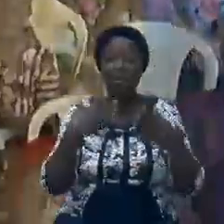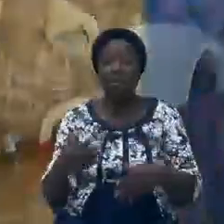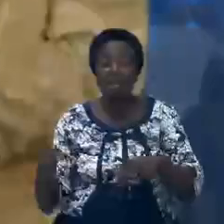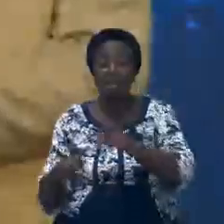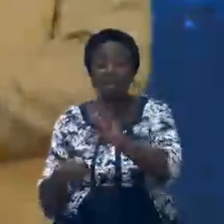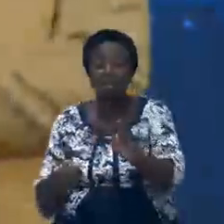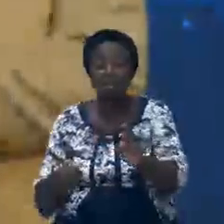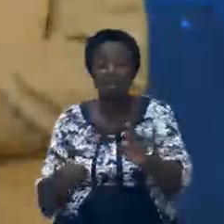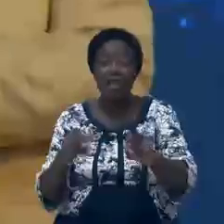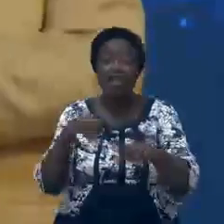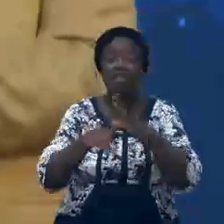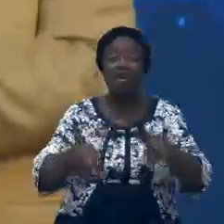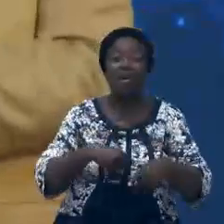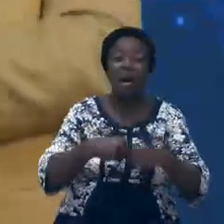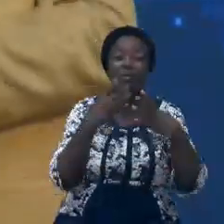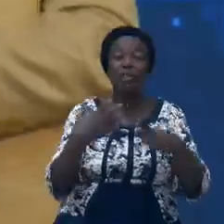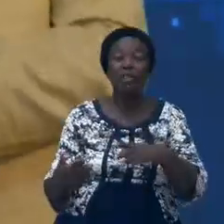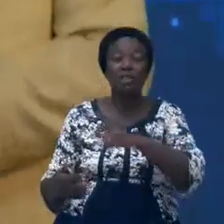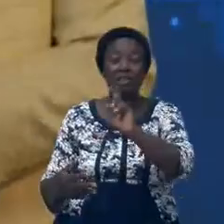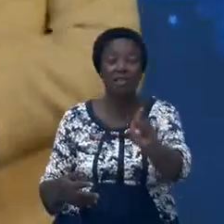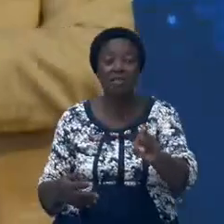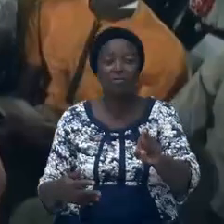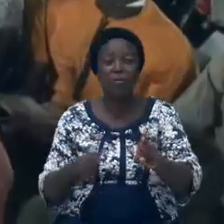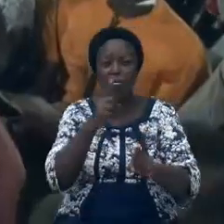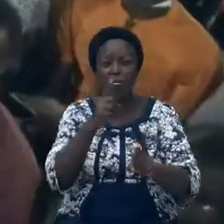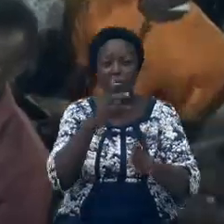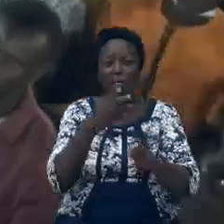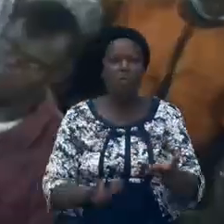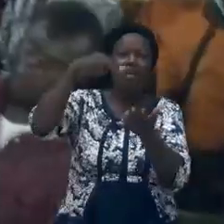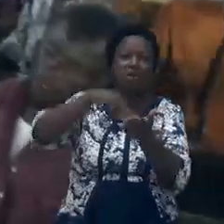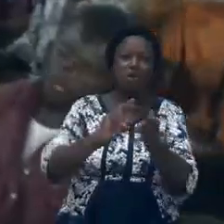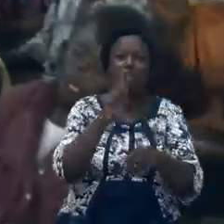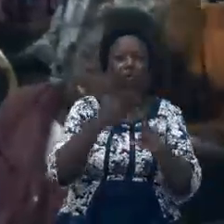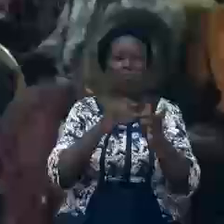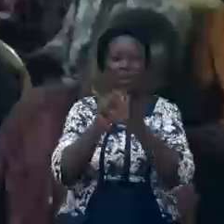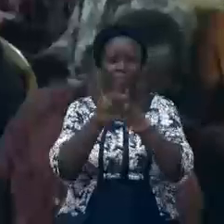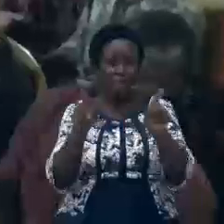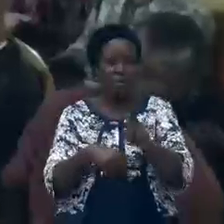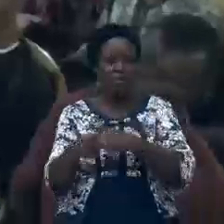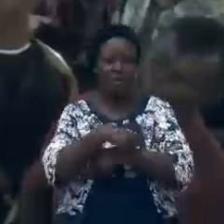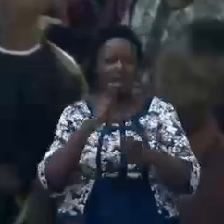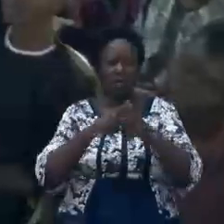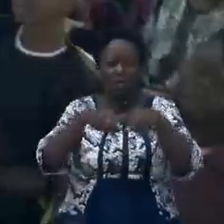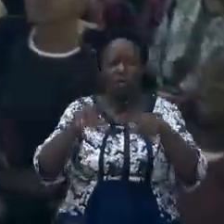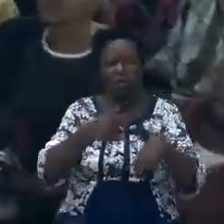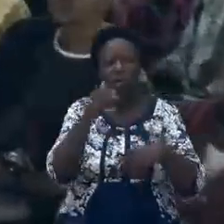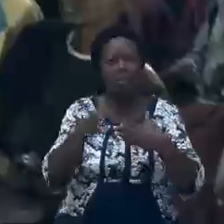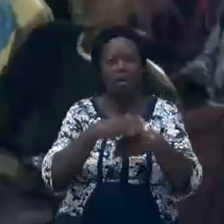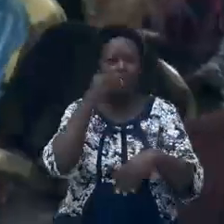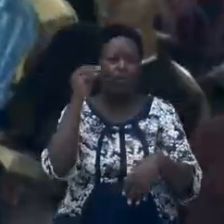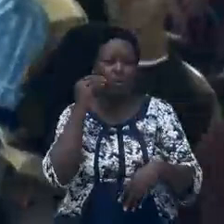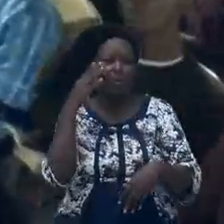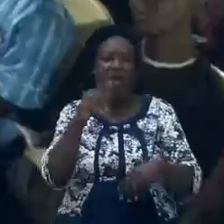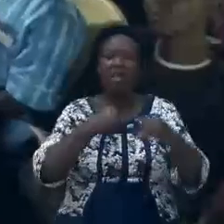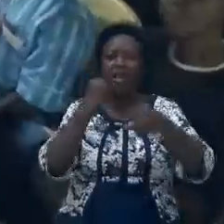make how many things? I mean, in your life, how many things? You rise up from that place today, and